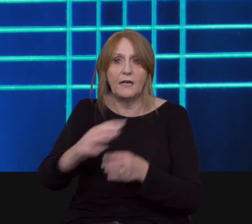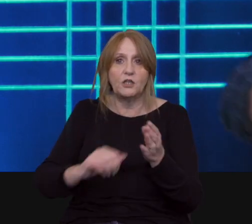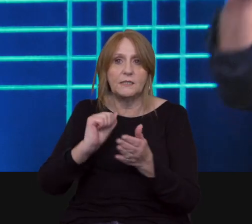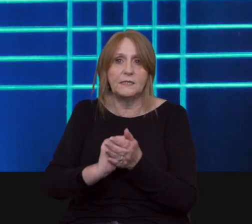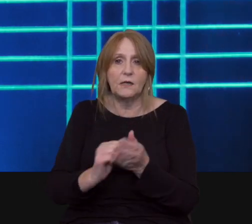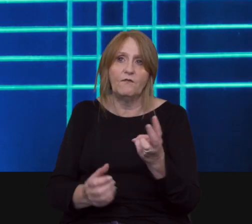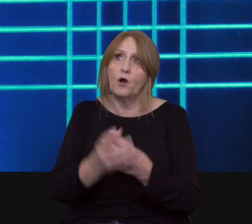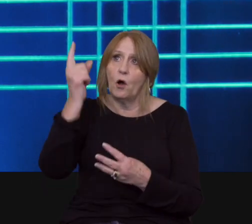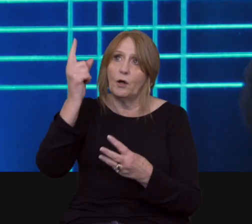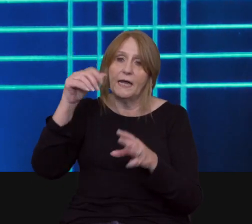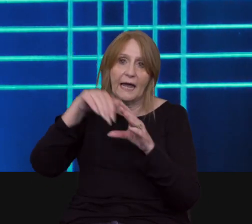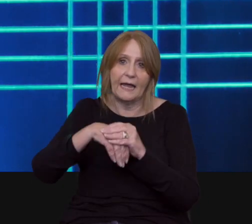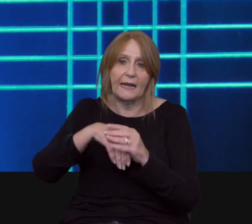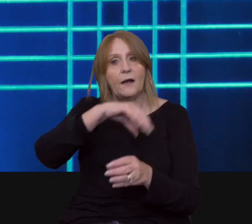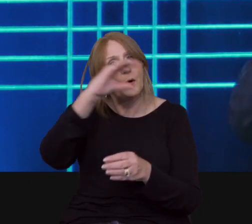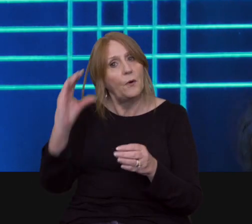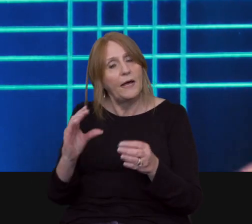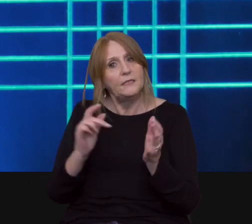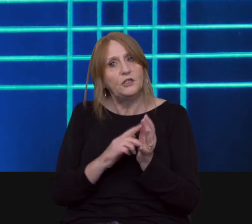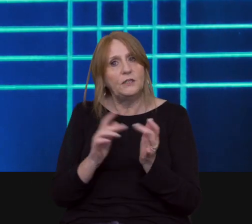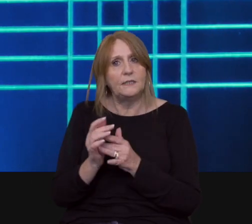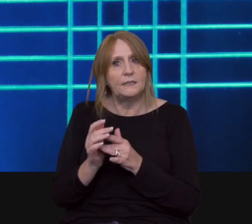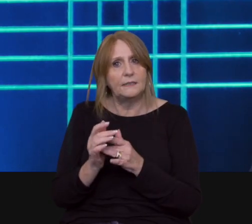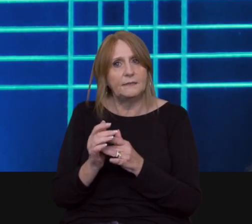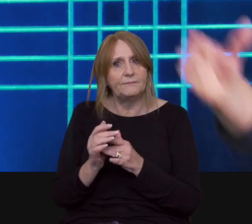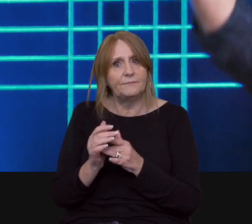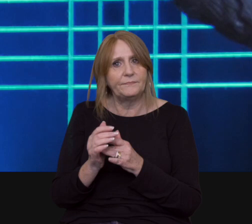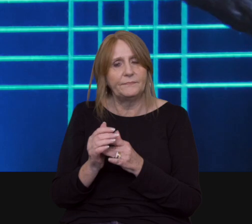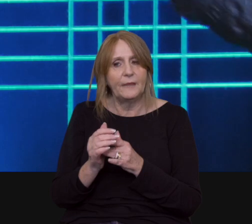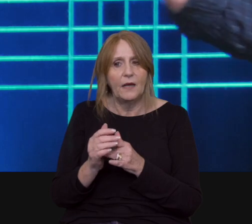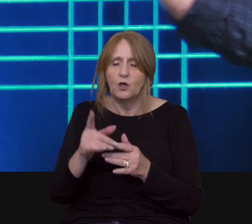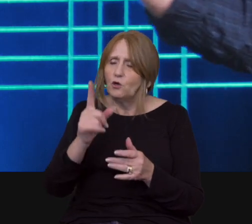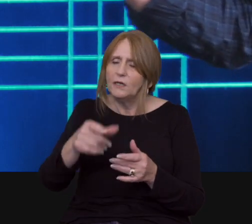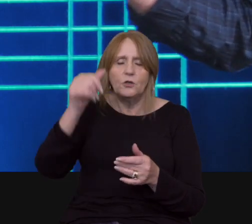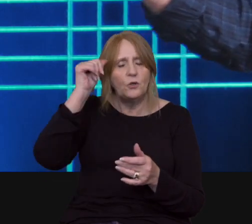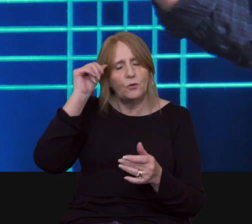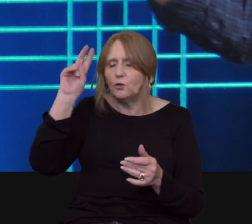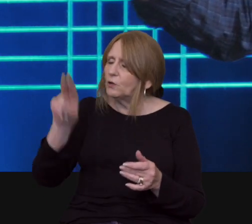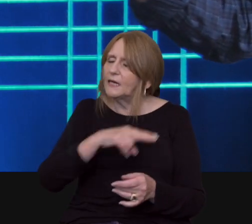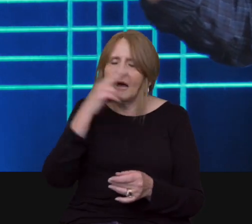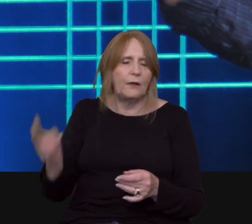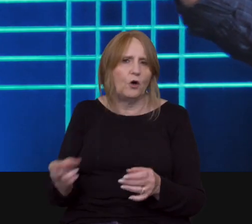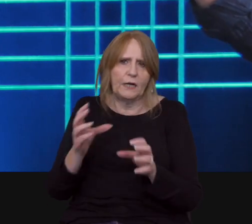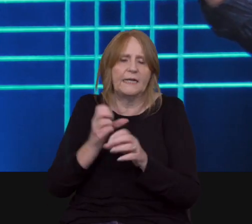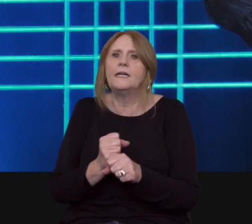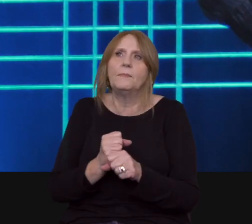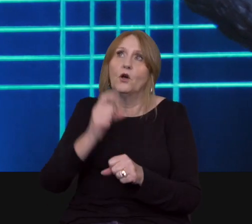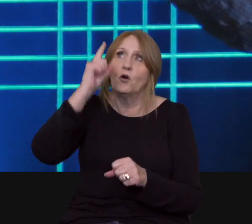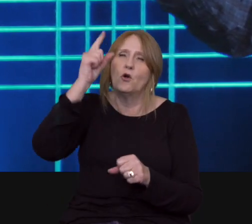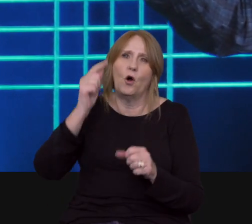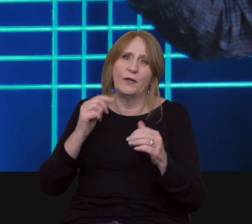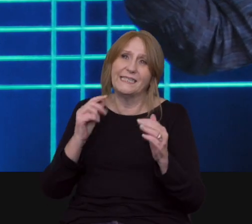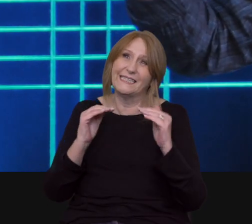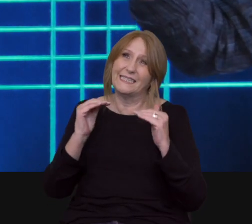for God, choose the Lord, but you need to know you can't keep his standards. You can't live this way. And so there has to be a